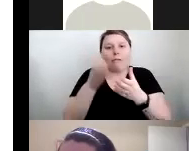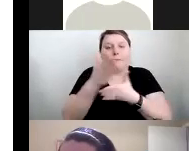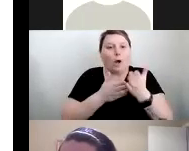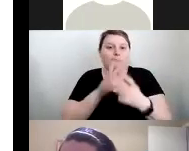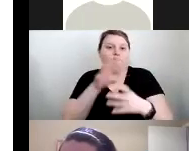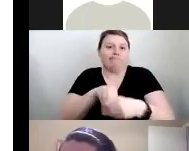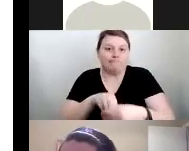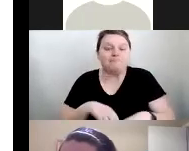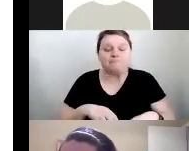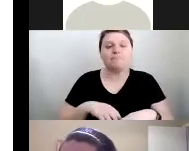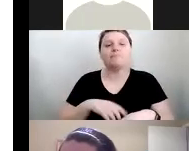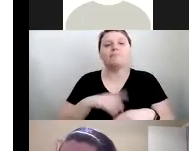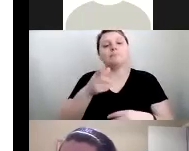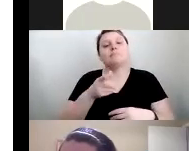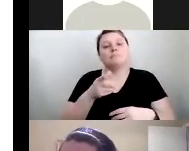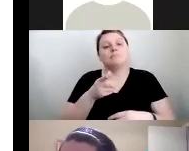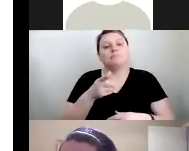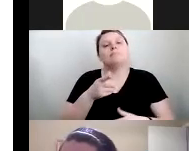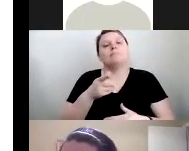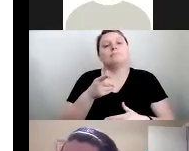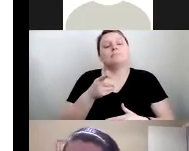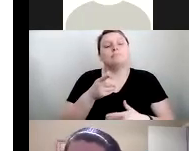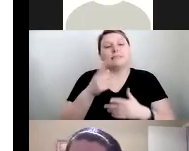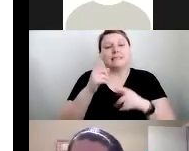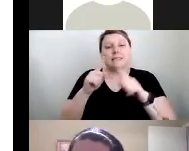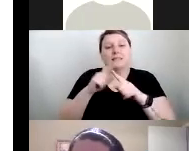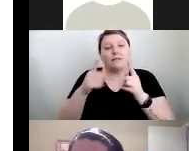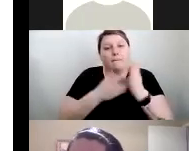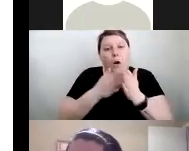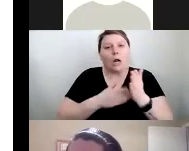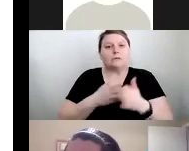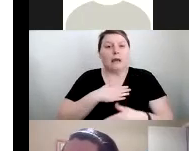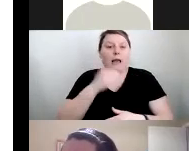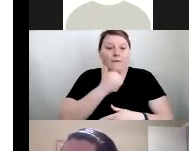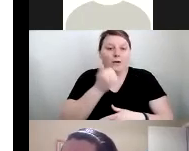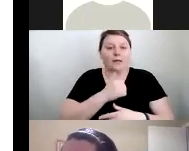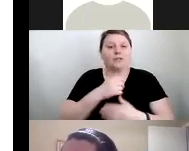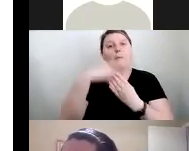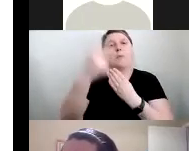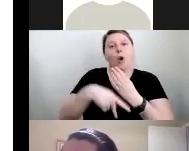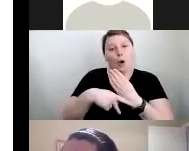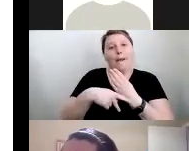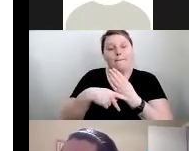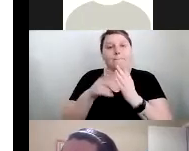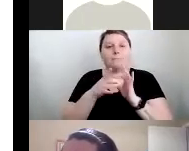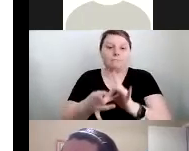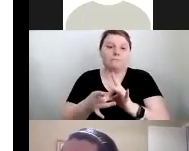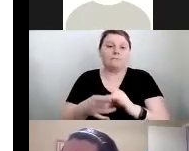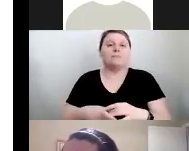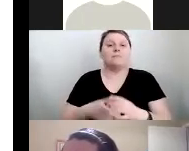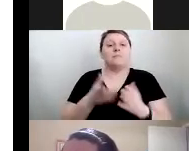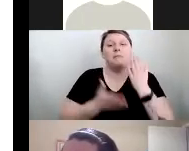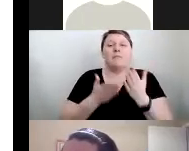So just to kind of hit the different aspects of what I do from day to day. So programmatic, which probably wouldn't have meant a whole lot to